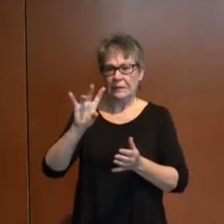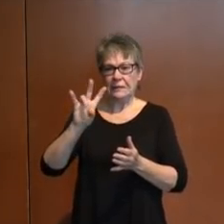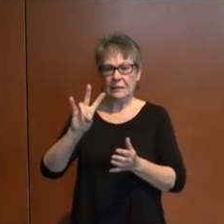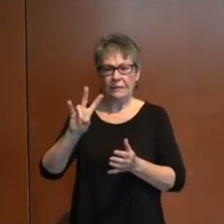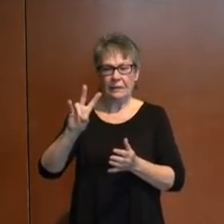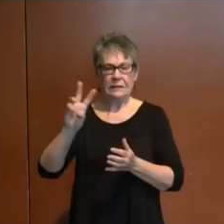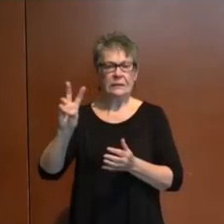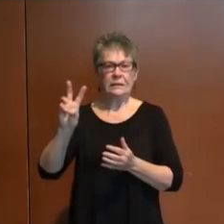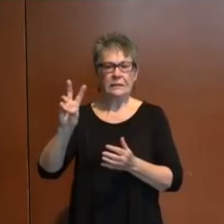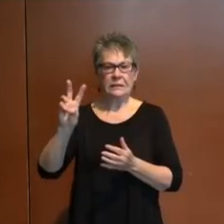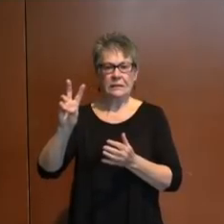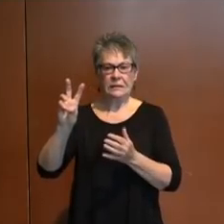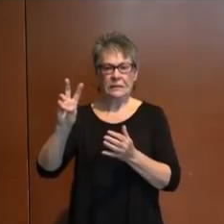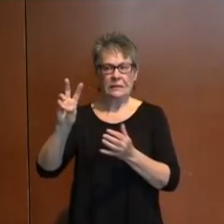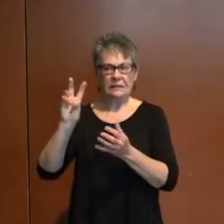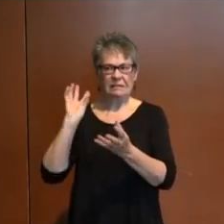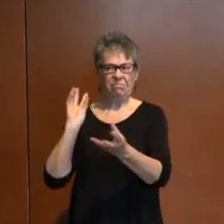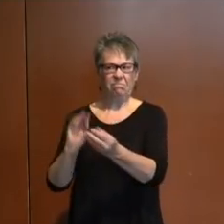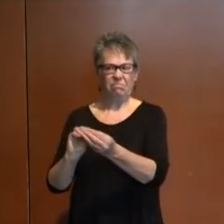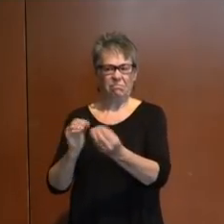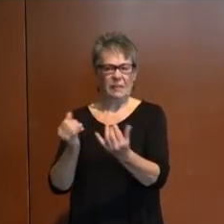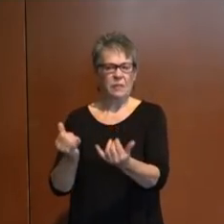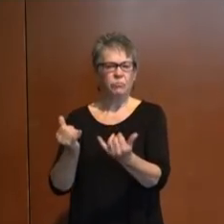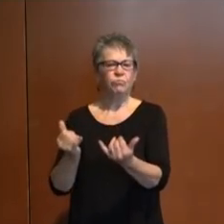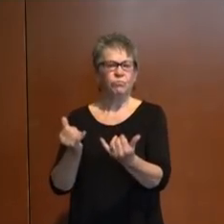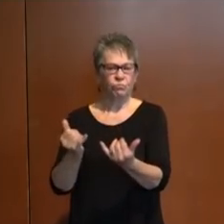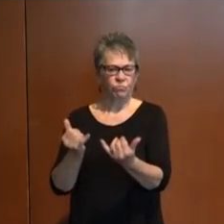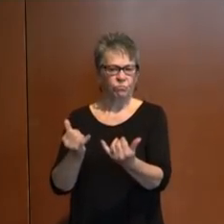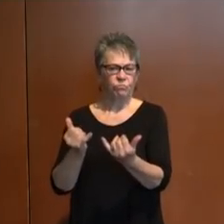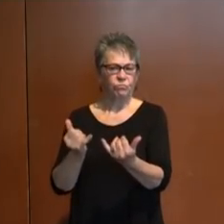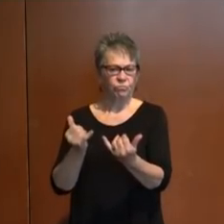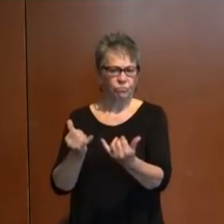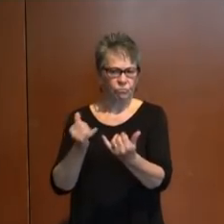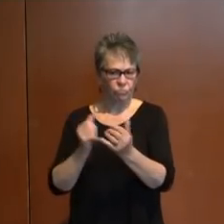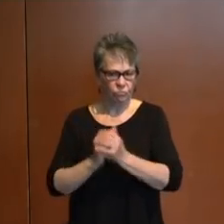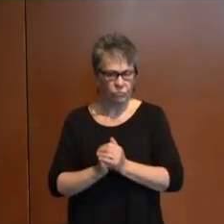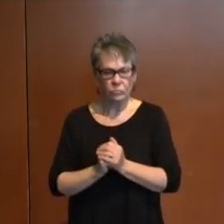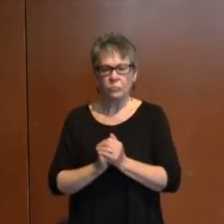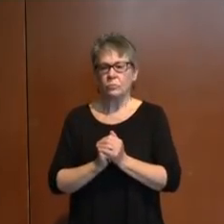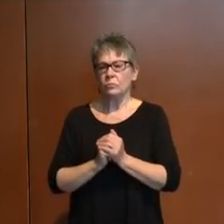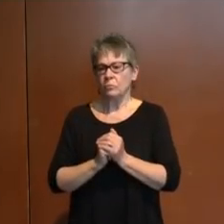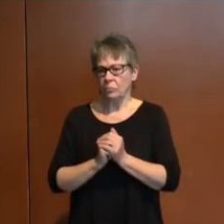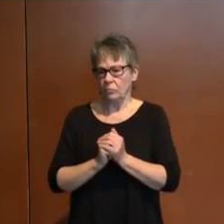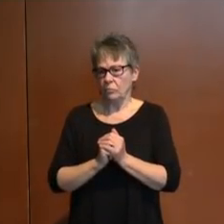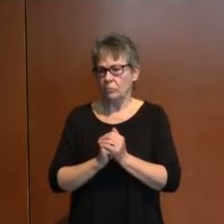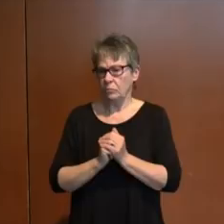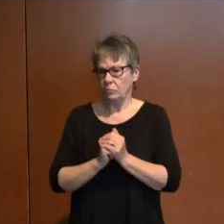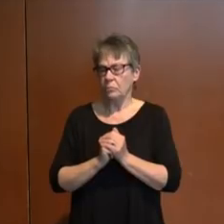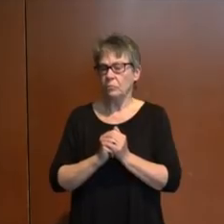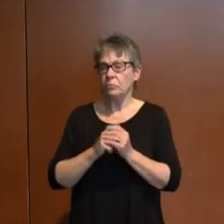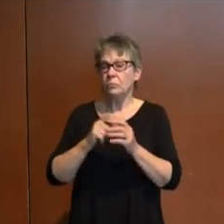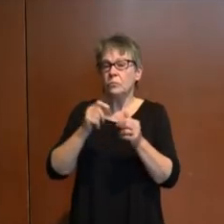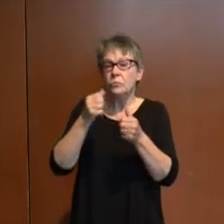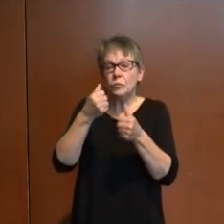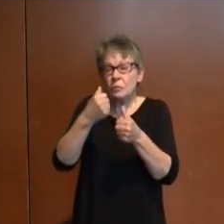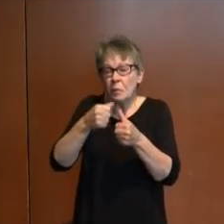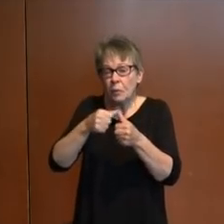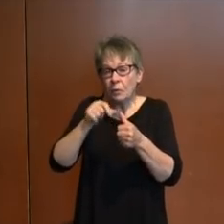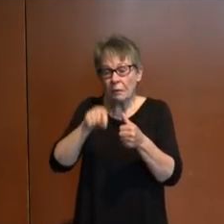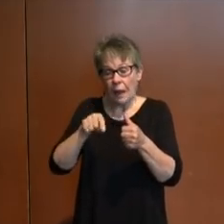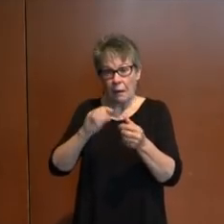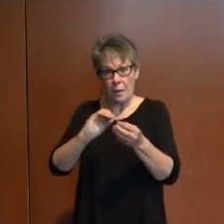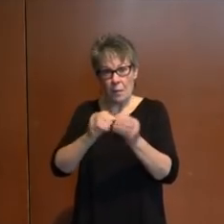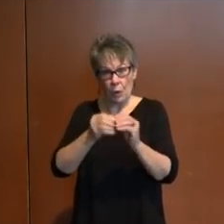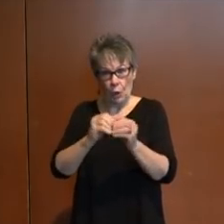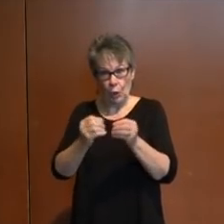6,876 in total. And Judy would want me to remind everybody that this includes, of the positive tests,